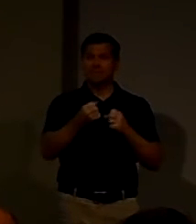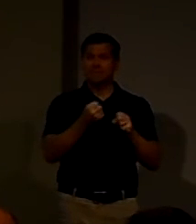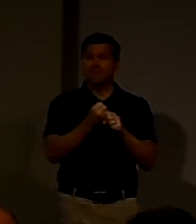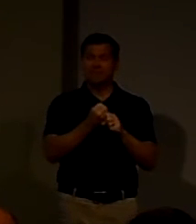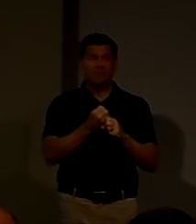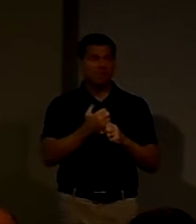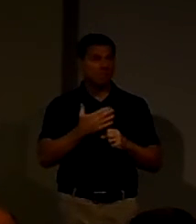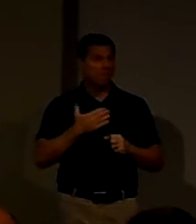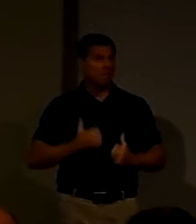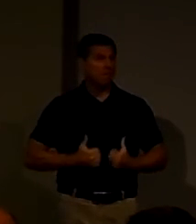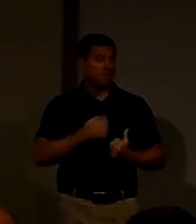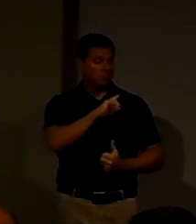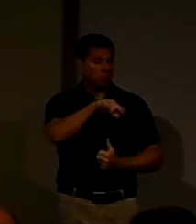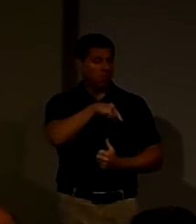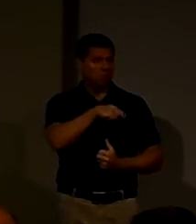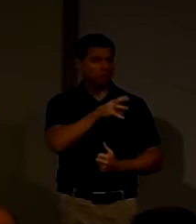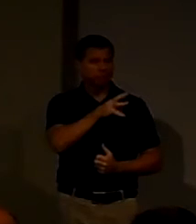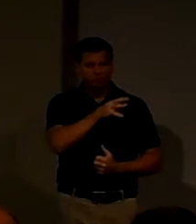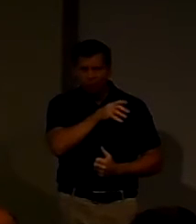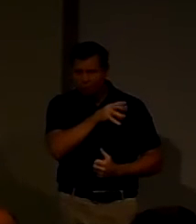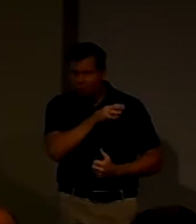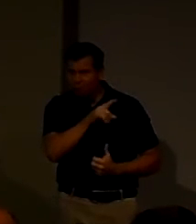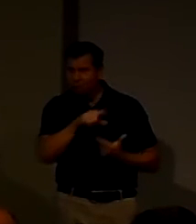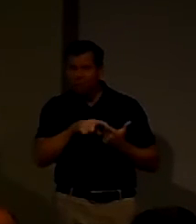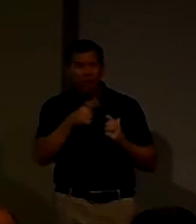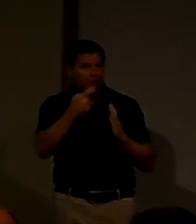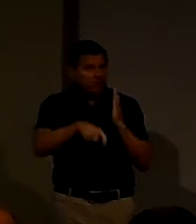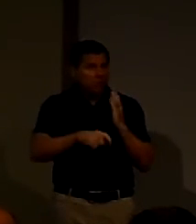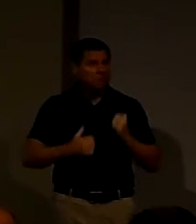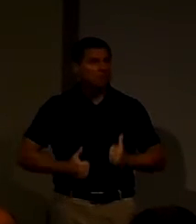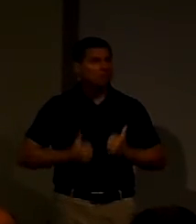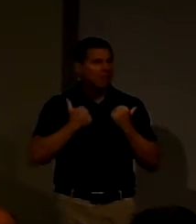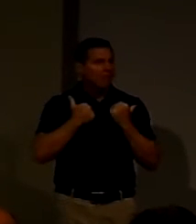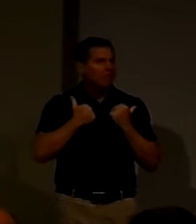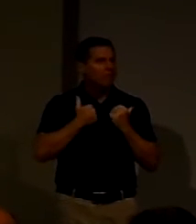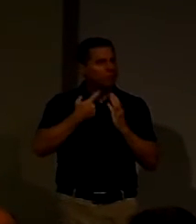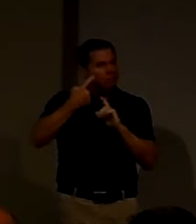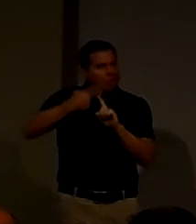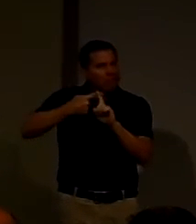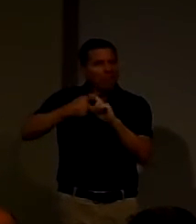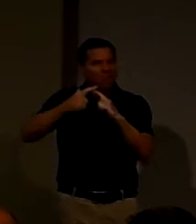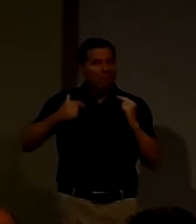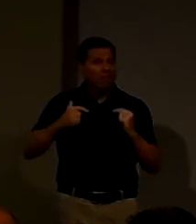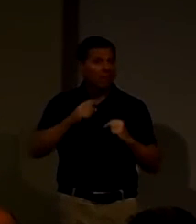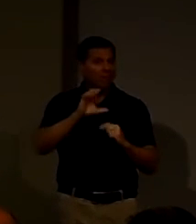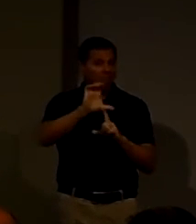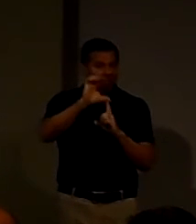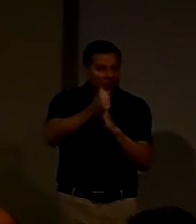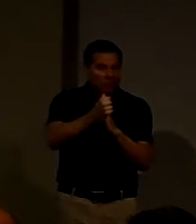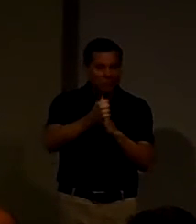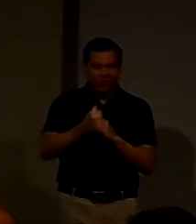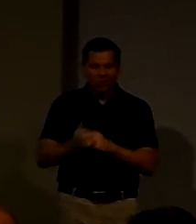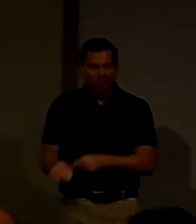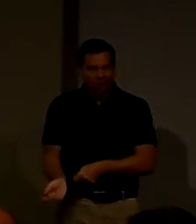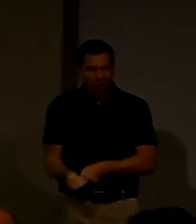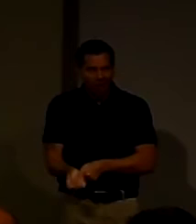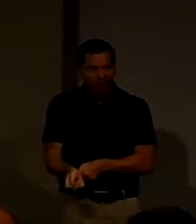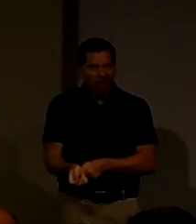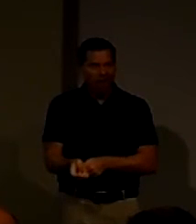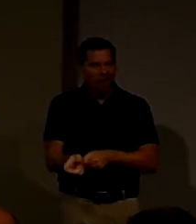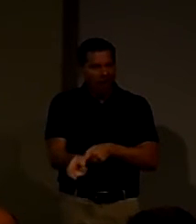life is excellent. The opportunity is excellent. The cost of living is very good. There's culture. I could go on and on and on. Hockey team that I heard